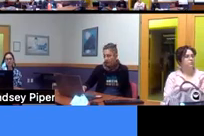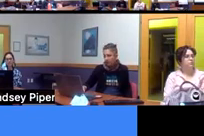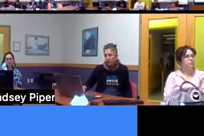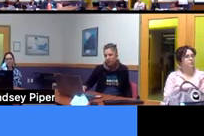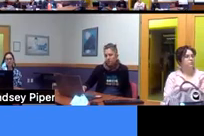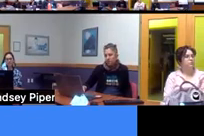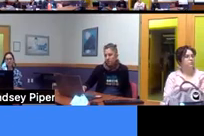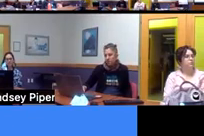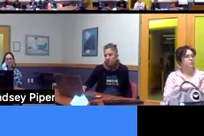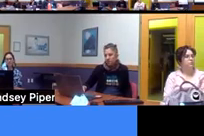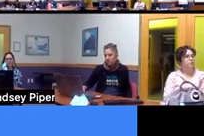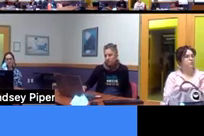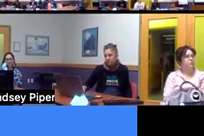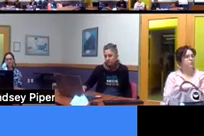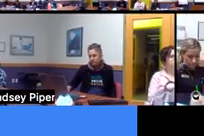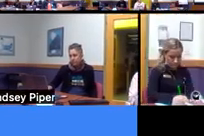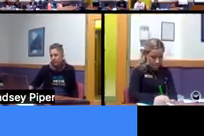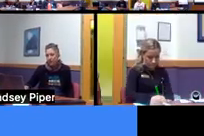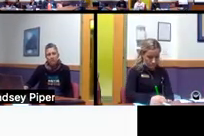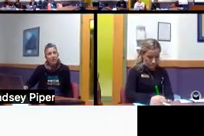happening. So next slide.